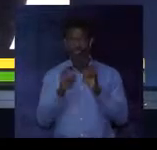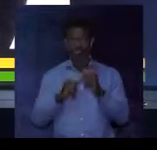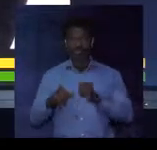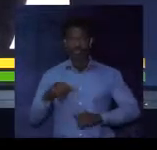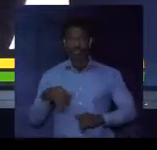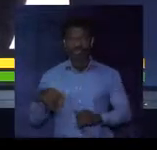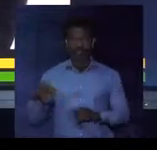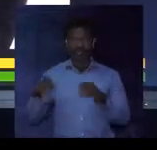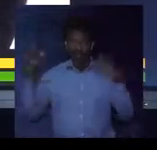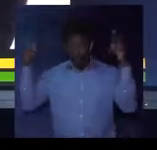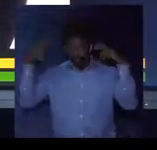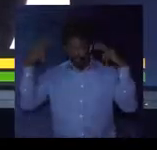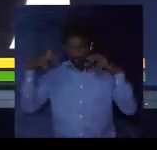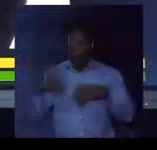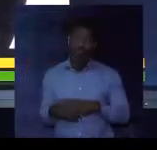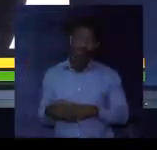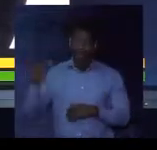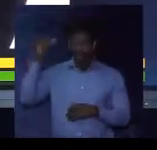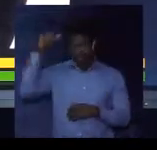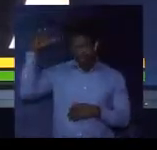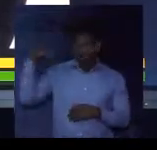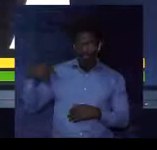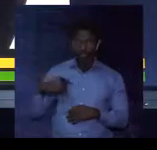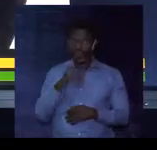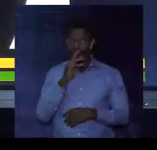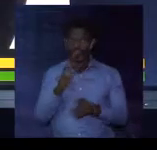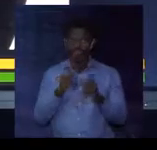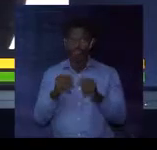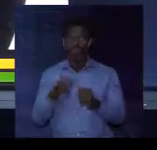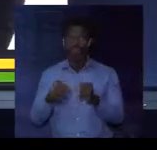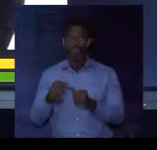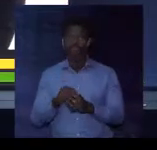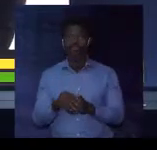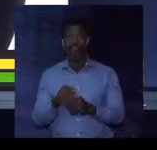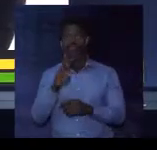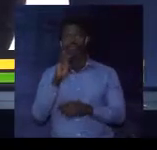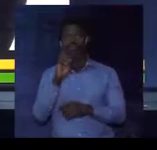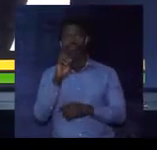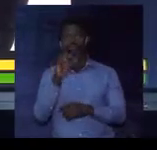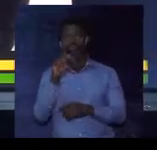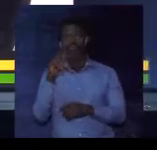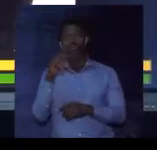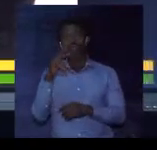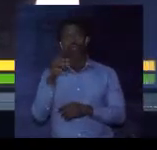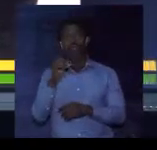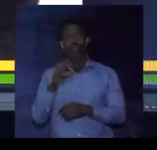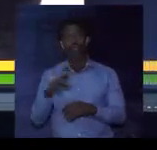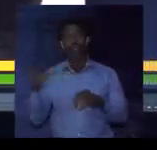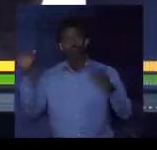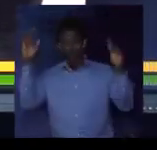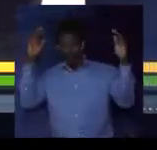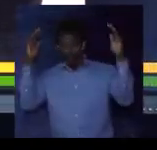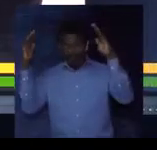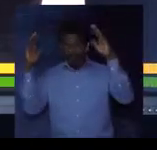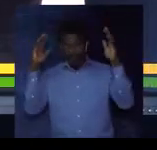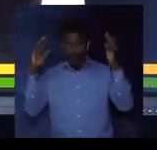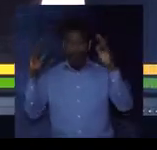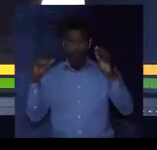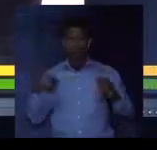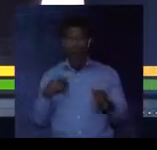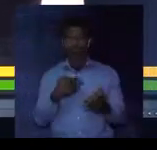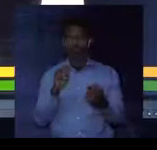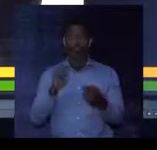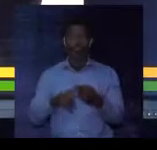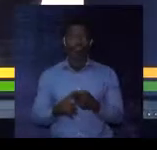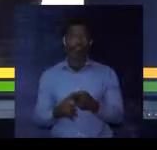about rain, we talk about sun, that means we are talking about weather. So today, we want